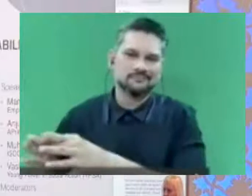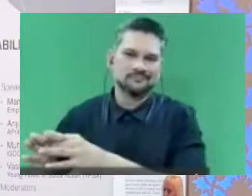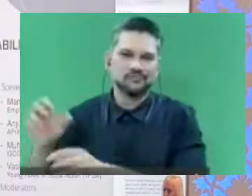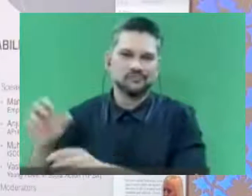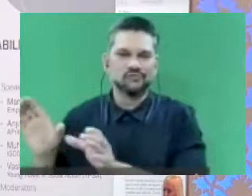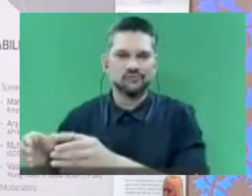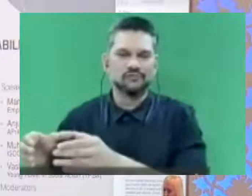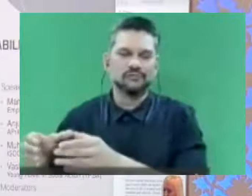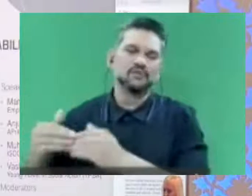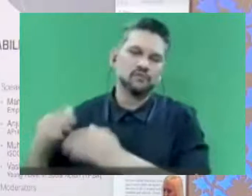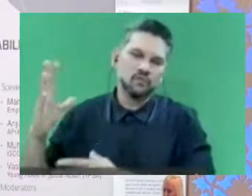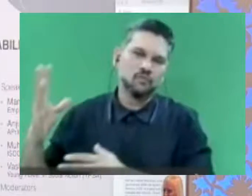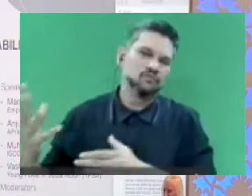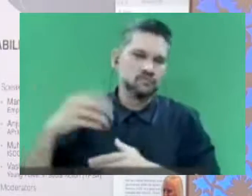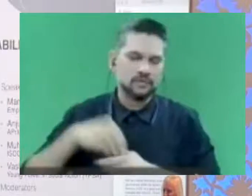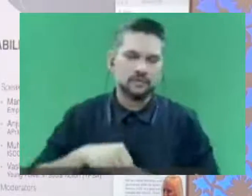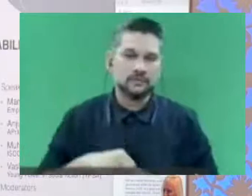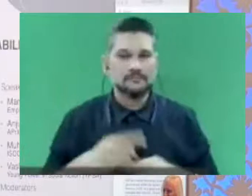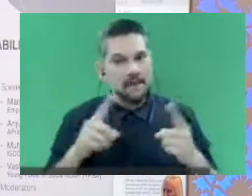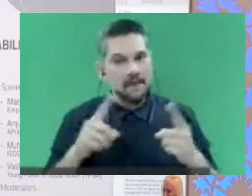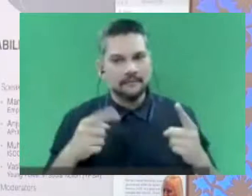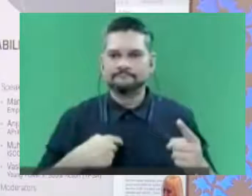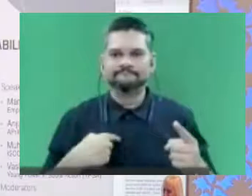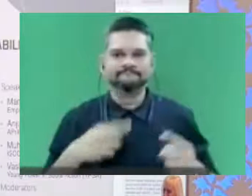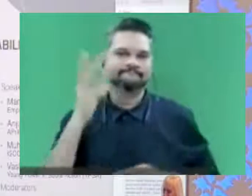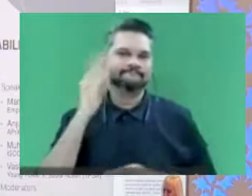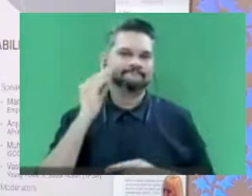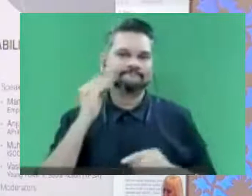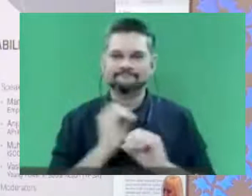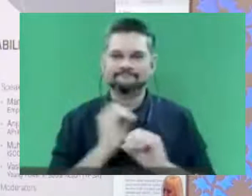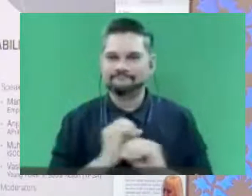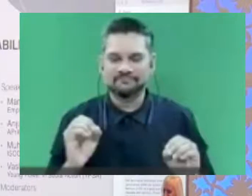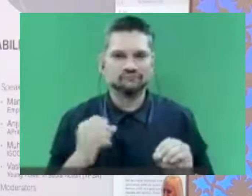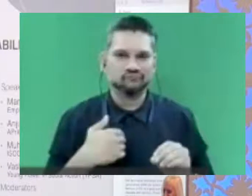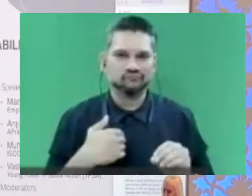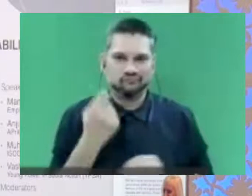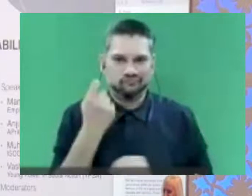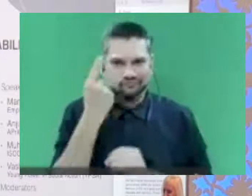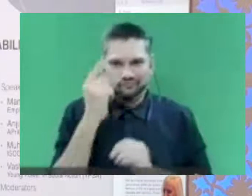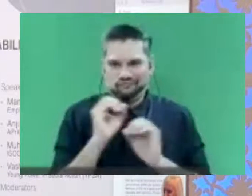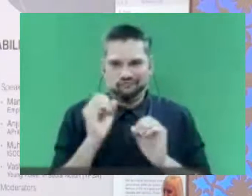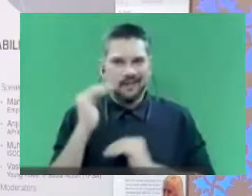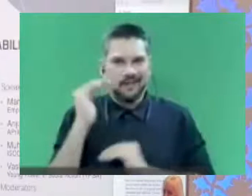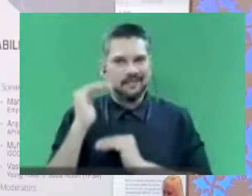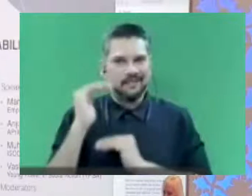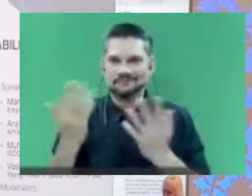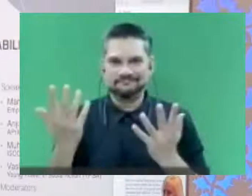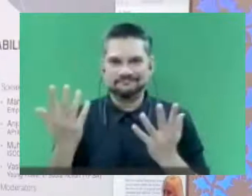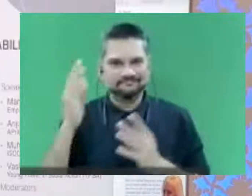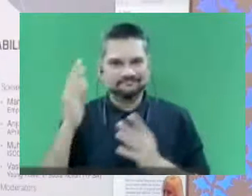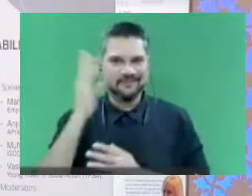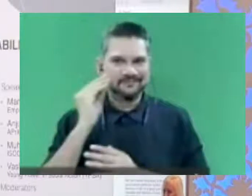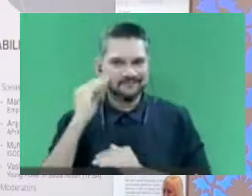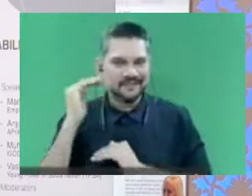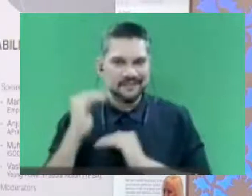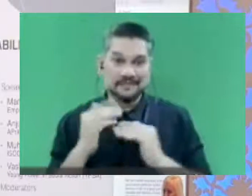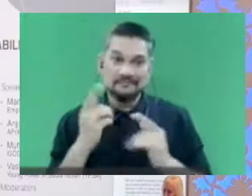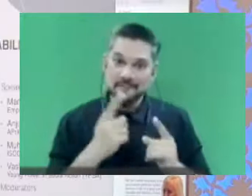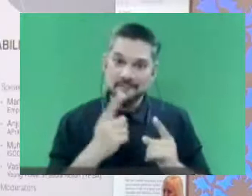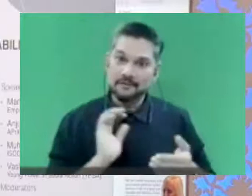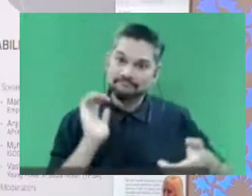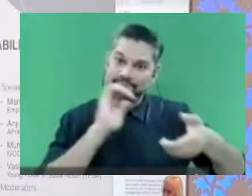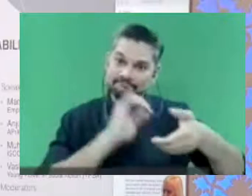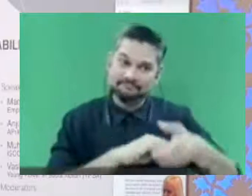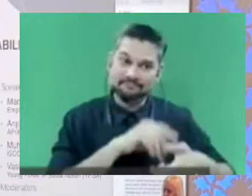on that. We have no clue on that. So the collaboration between this group and Article